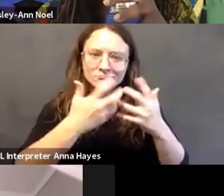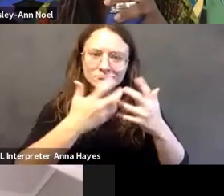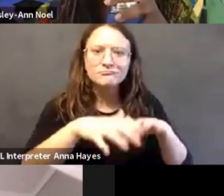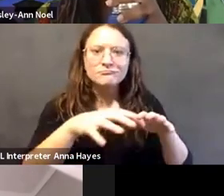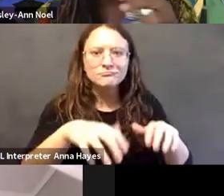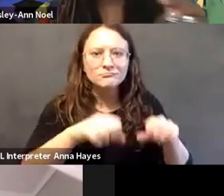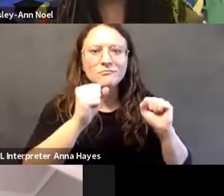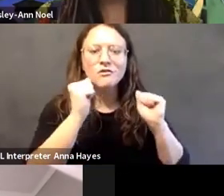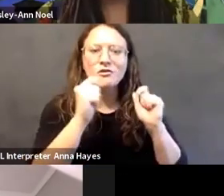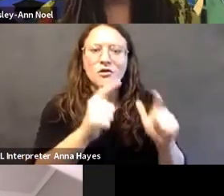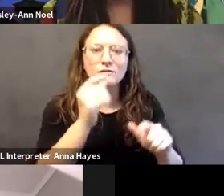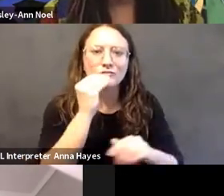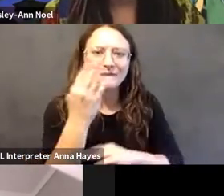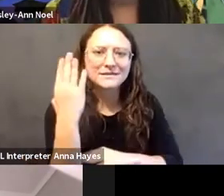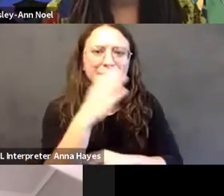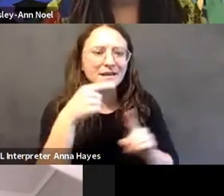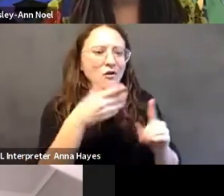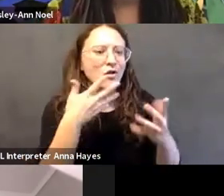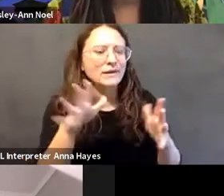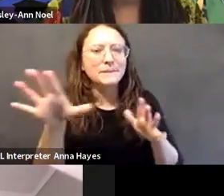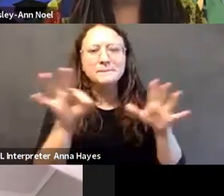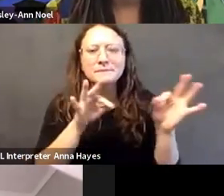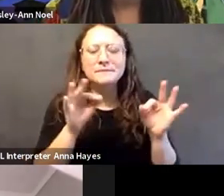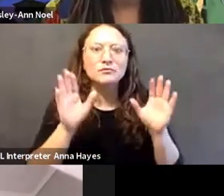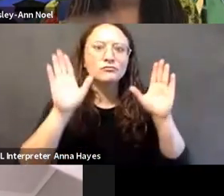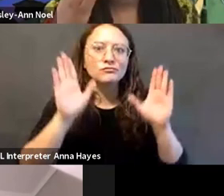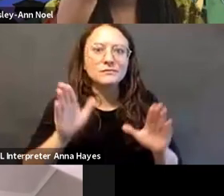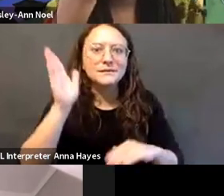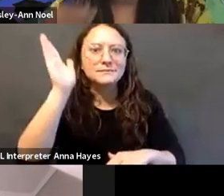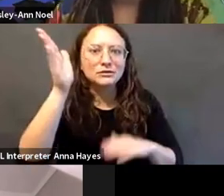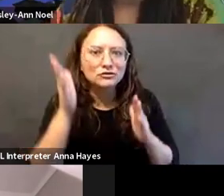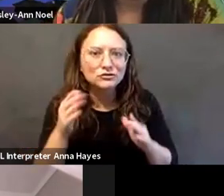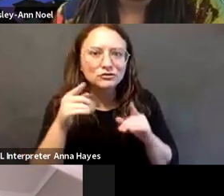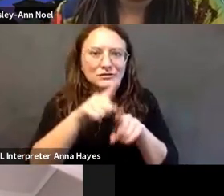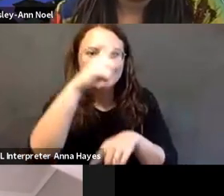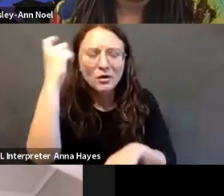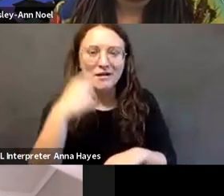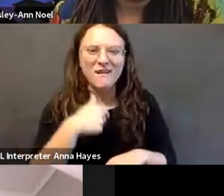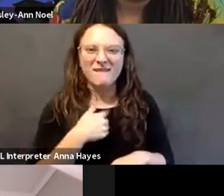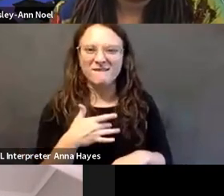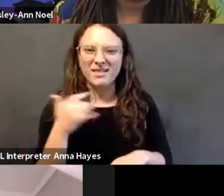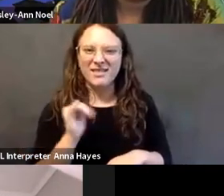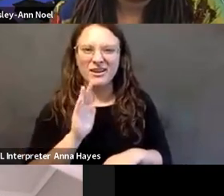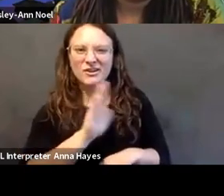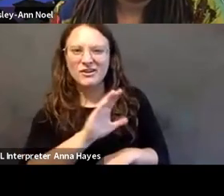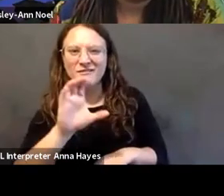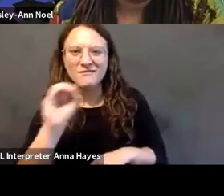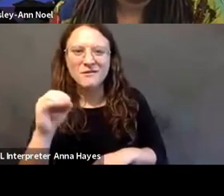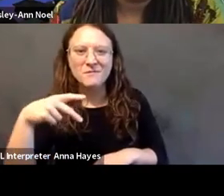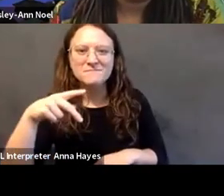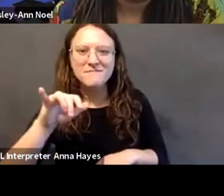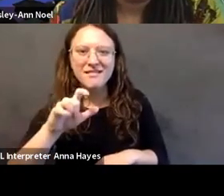speakers already for the summer. She has them all slotted. And I'm just really excited to be her co-pilot, but really just support her in the amazing work that she's